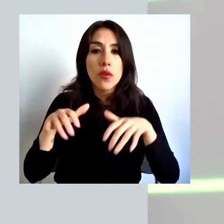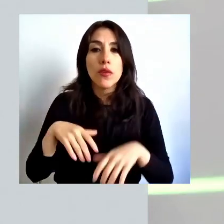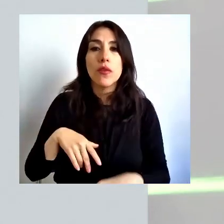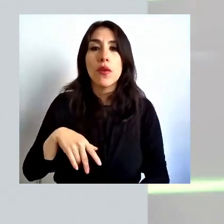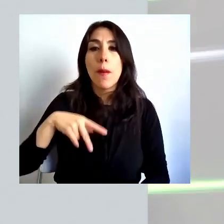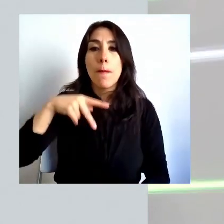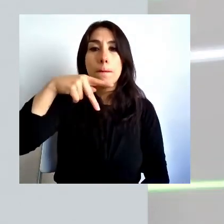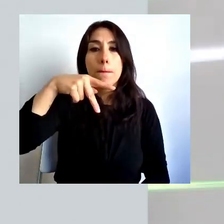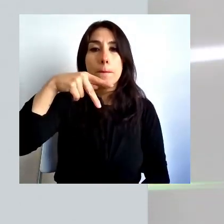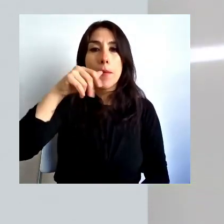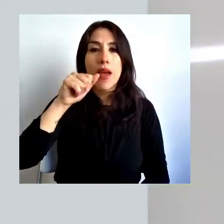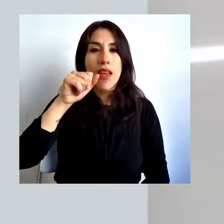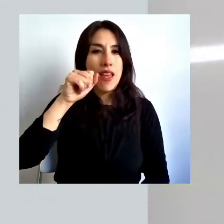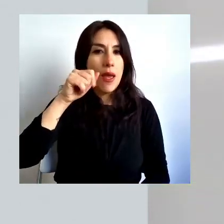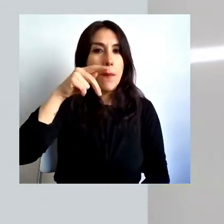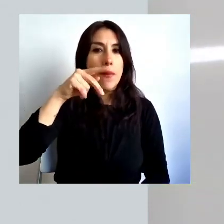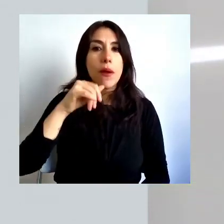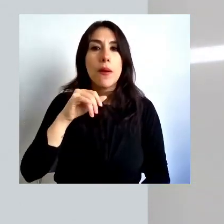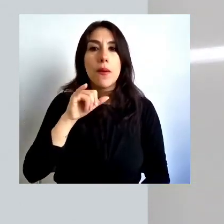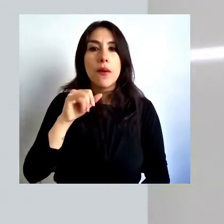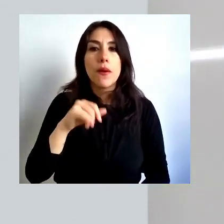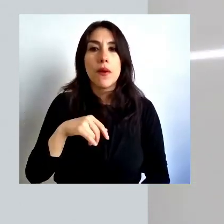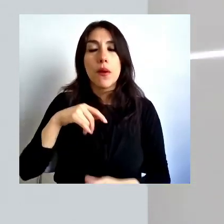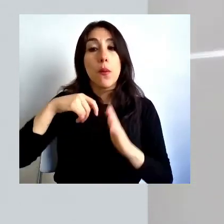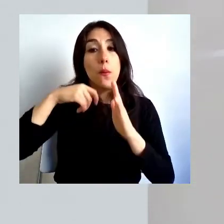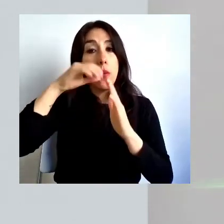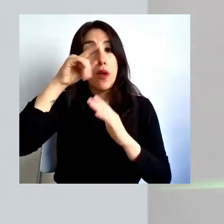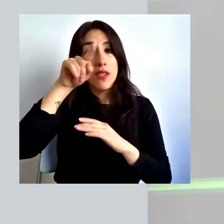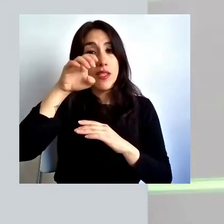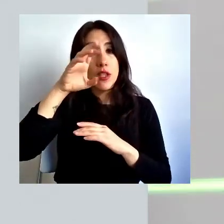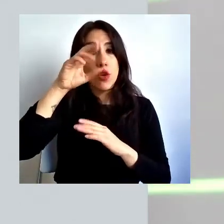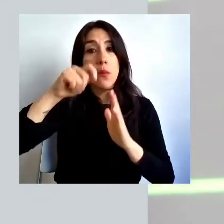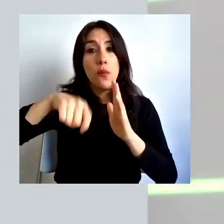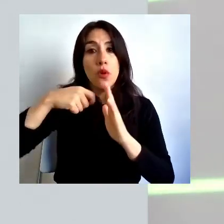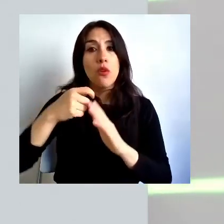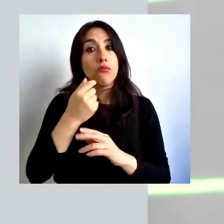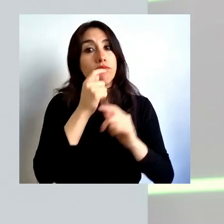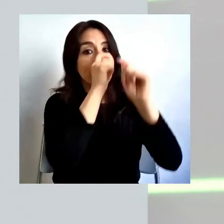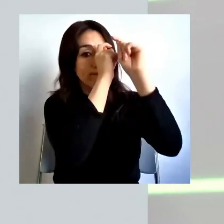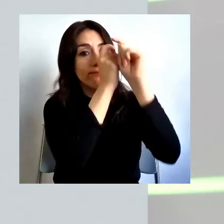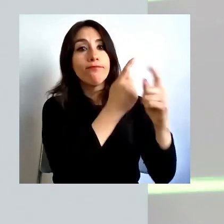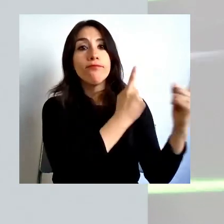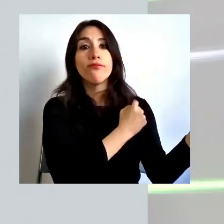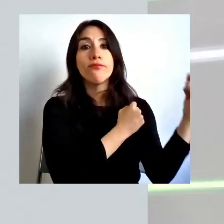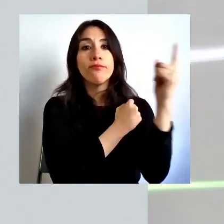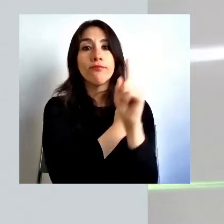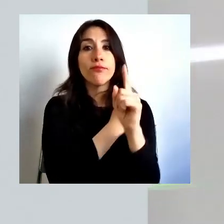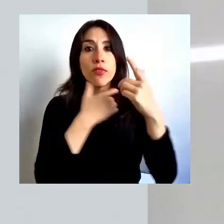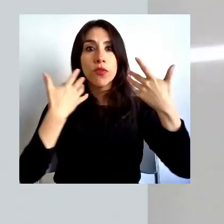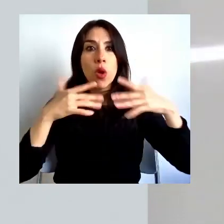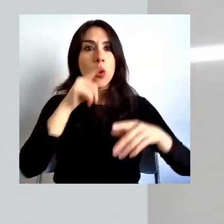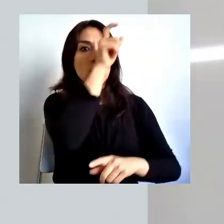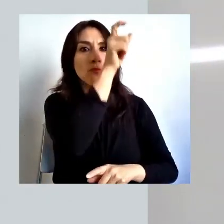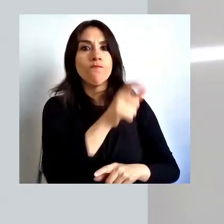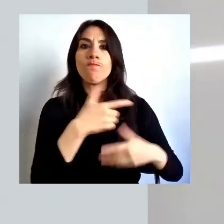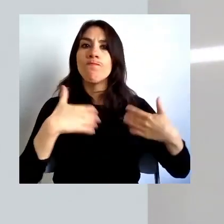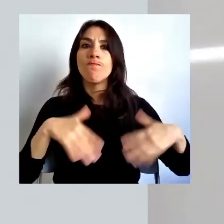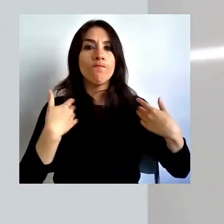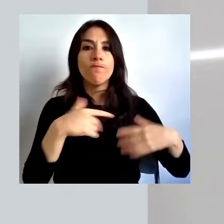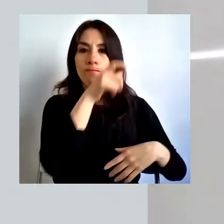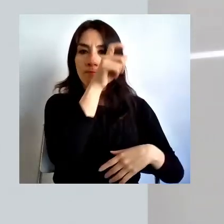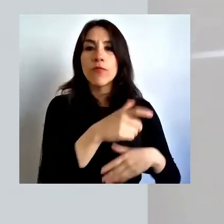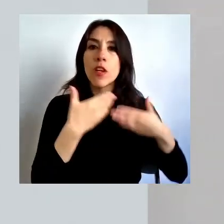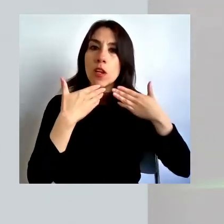Movement, hashtag Purple Light Up, and Zero Project. We're truly honored to have you present at this conference and very grateful that you can share